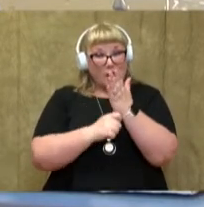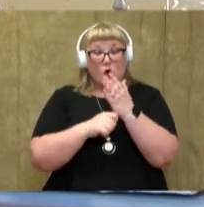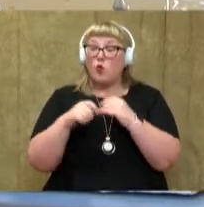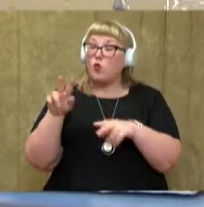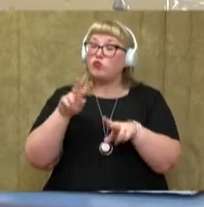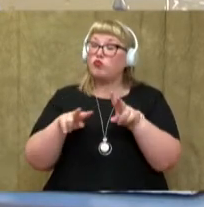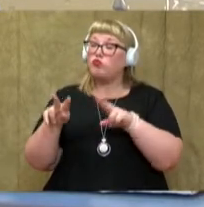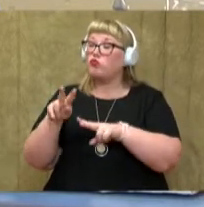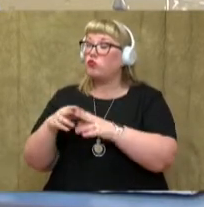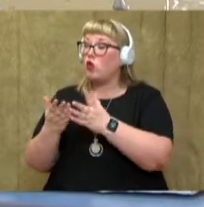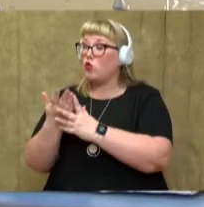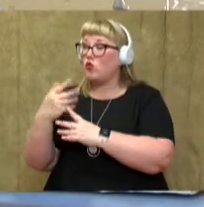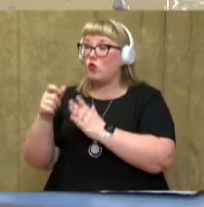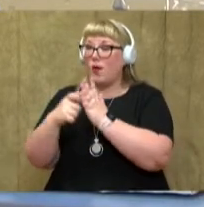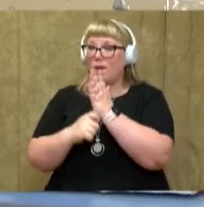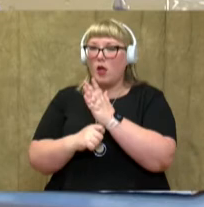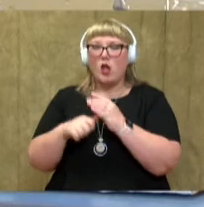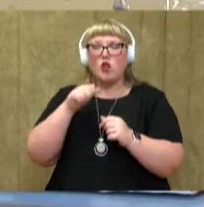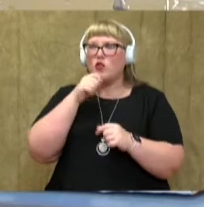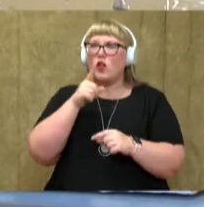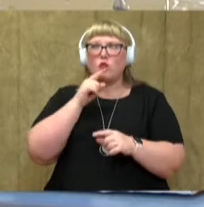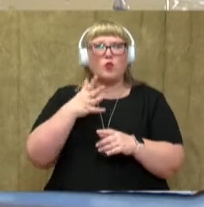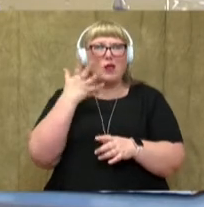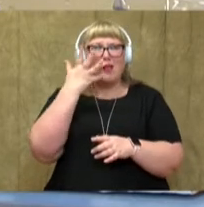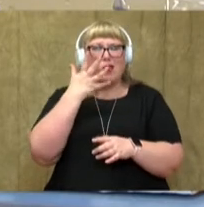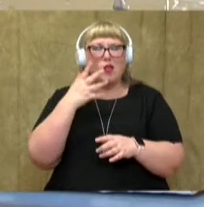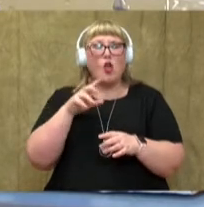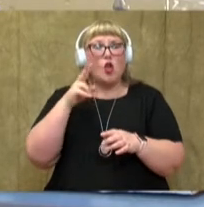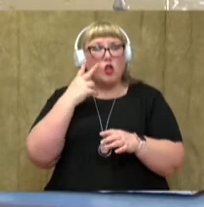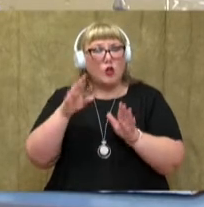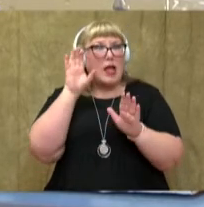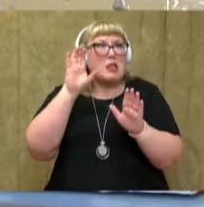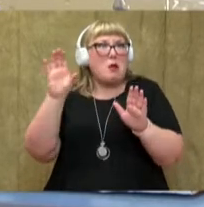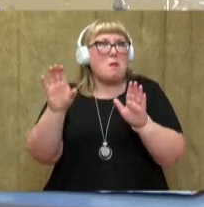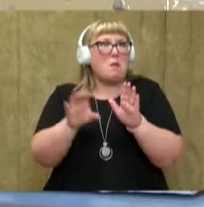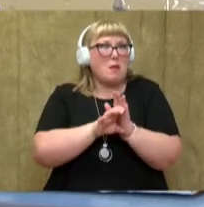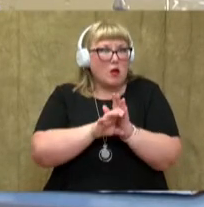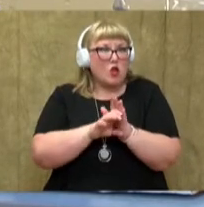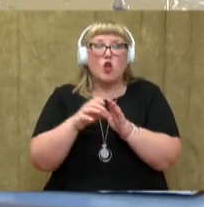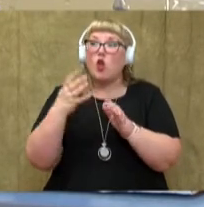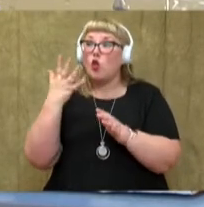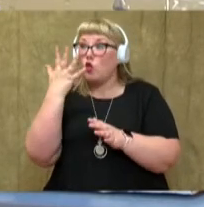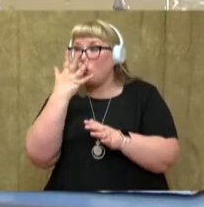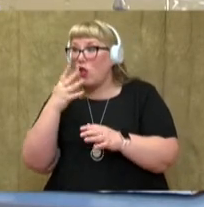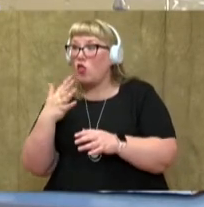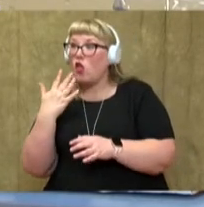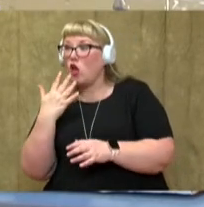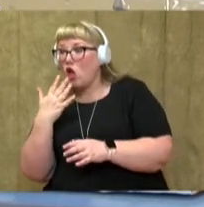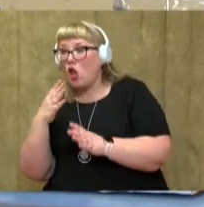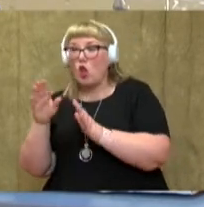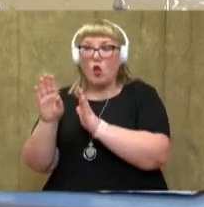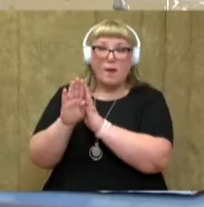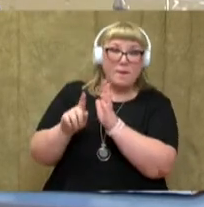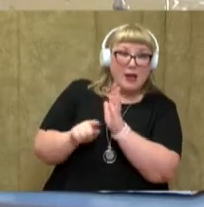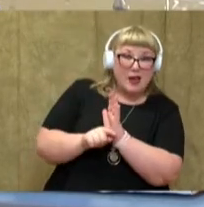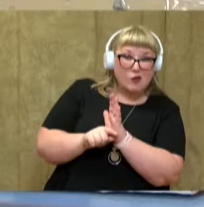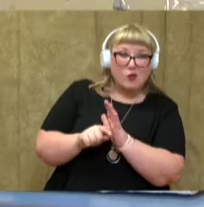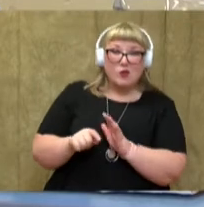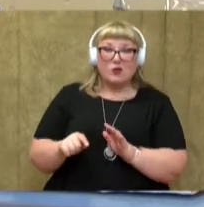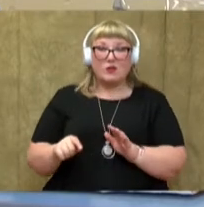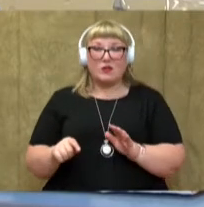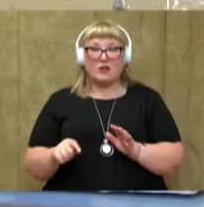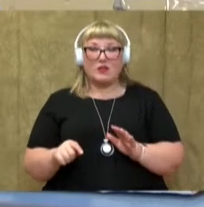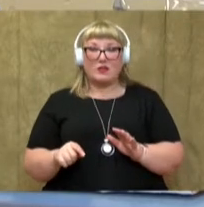through magazines, you're not really looking at the images so much, but you're looking at the colors and the backgrounds. Like this is